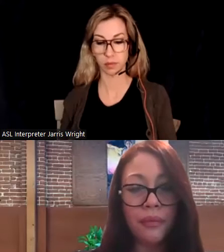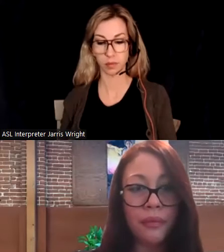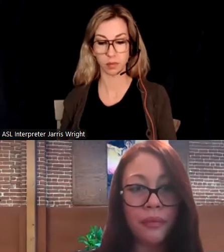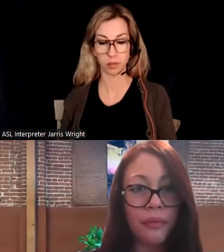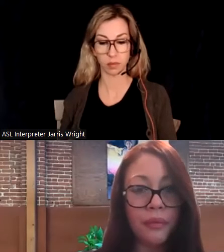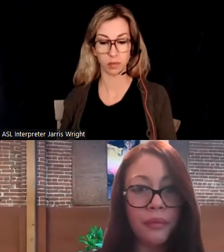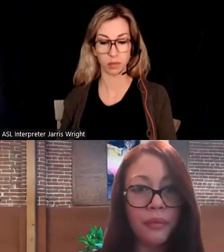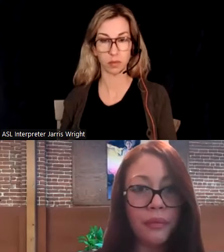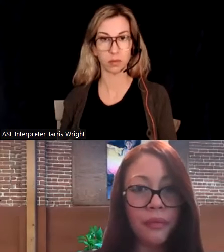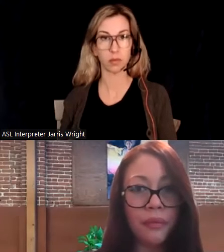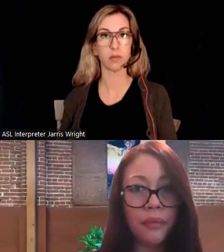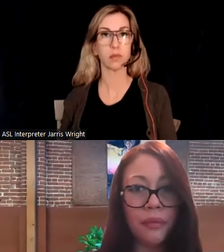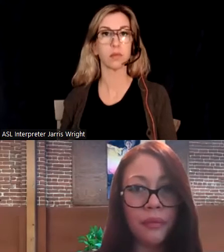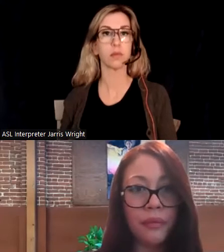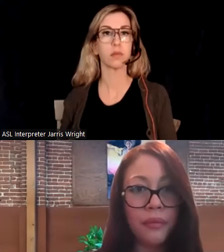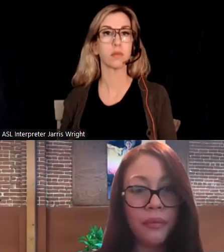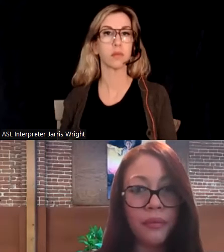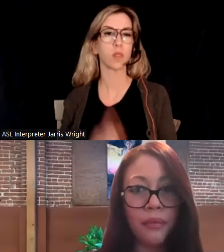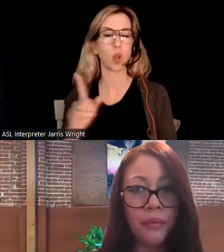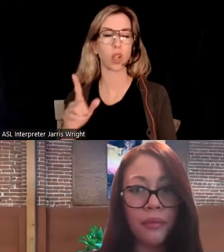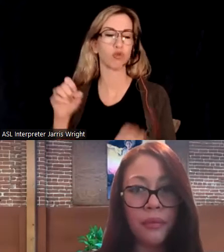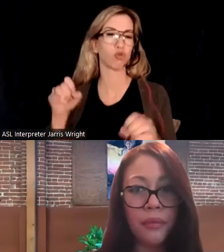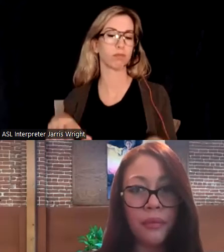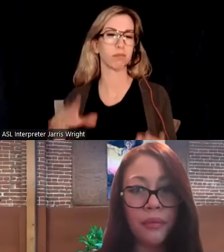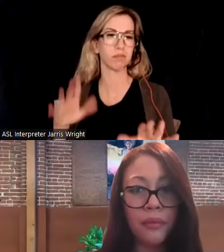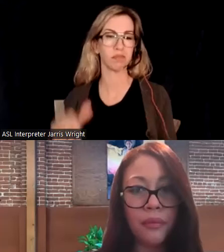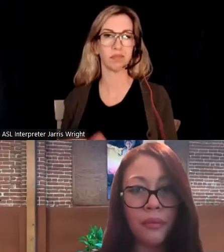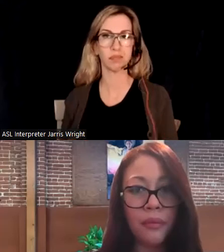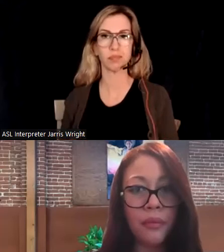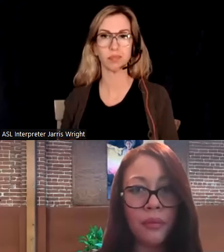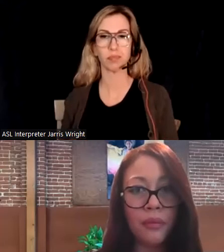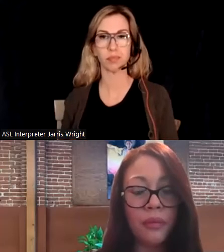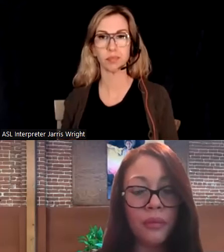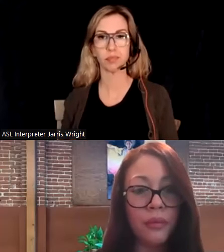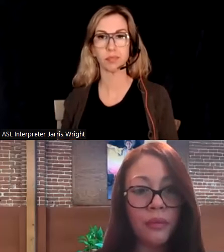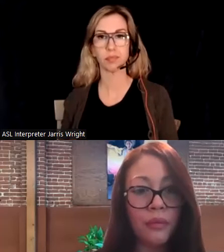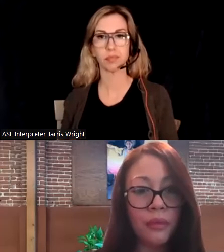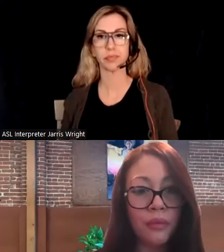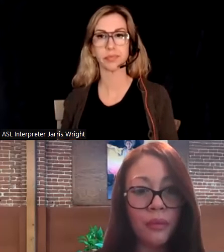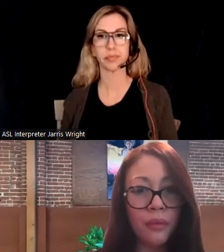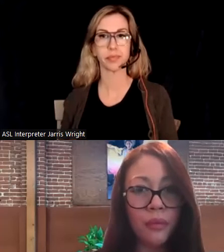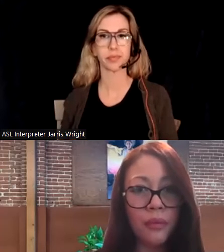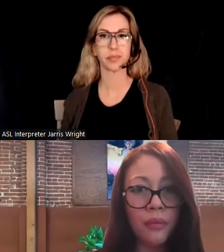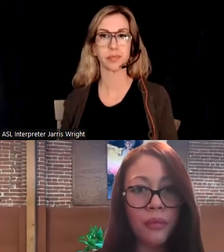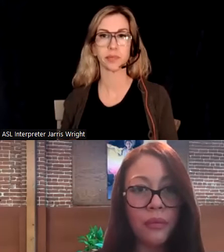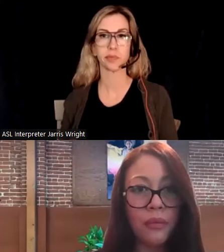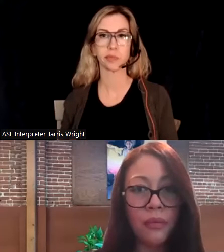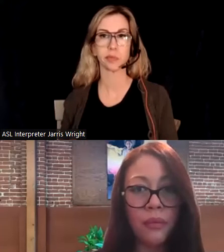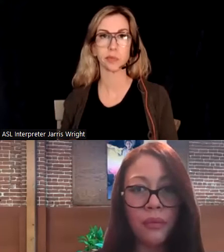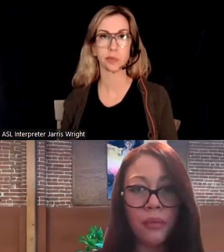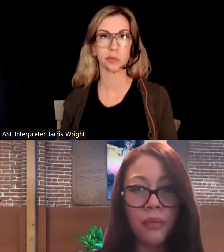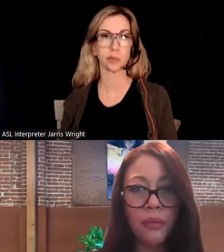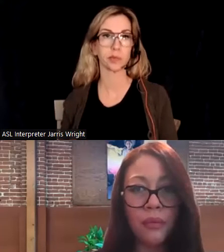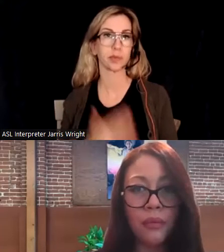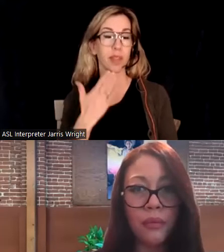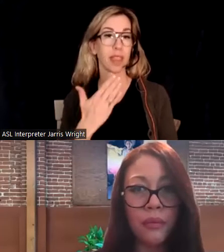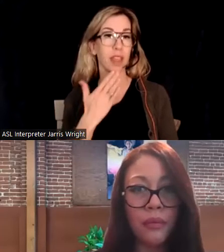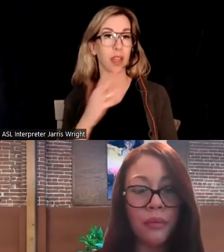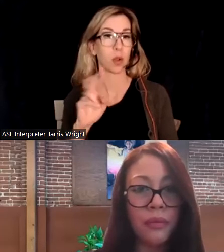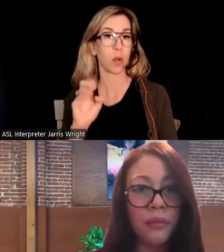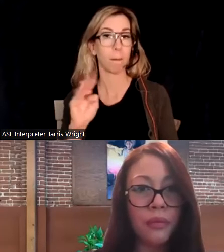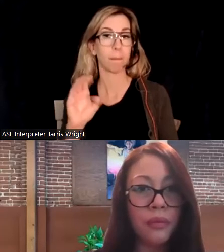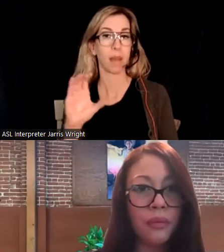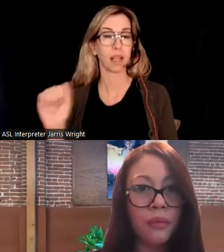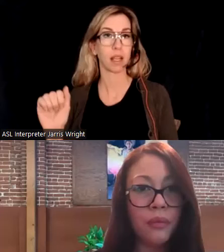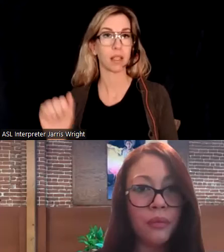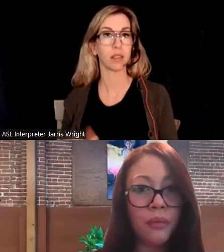Okay, they dropped out, so Okay, thank you, Rebecca. I think we will end